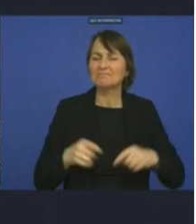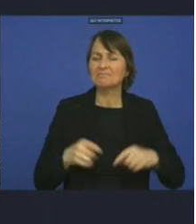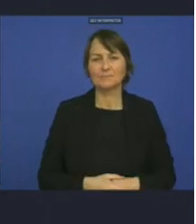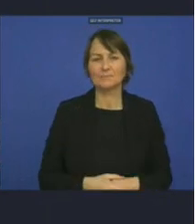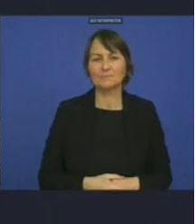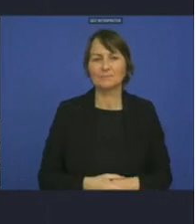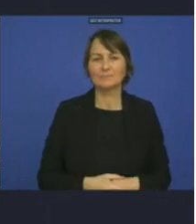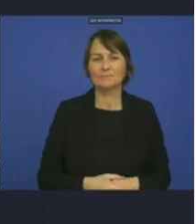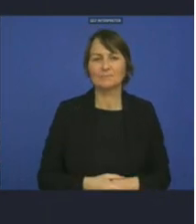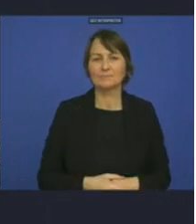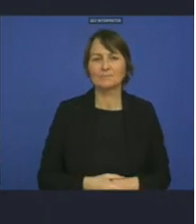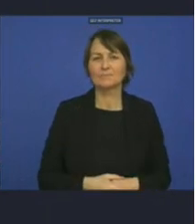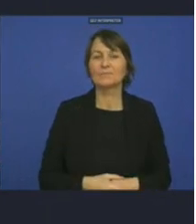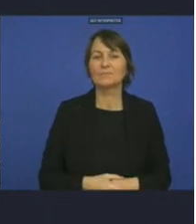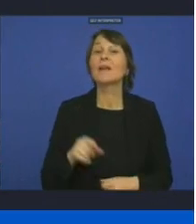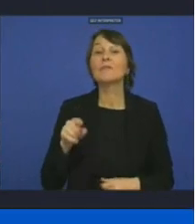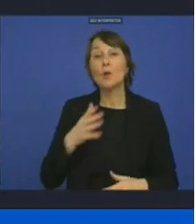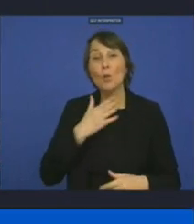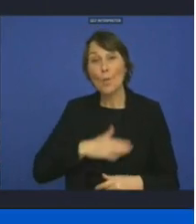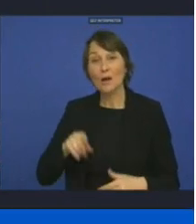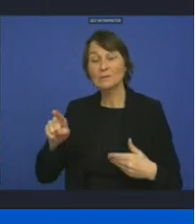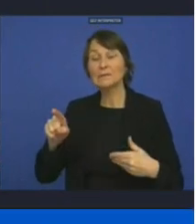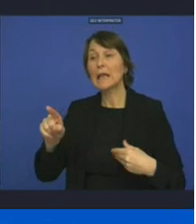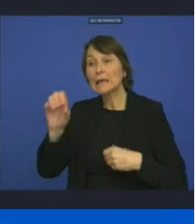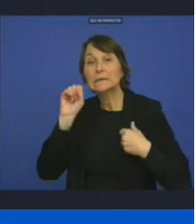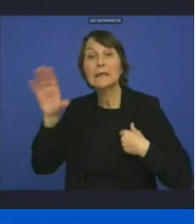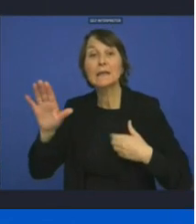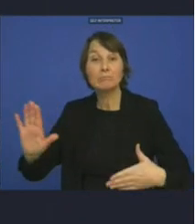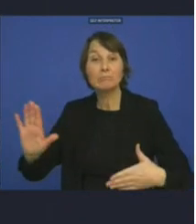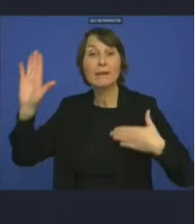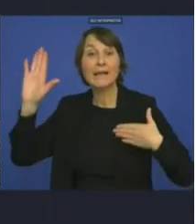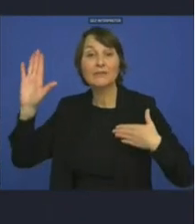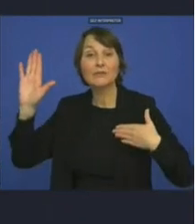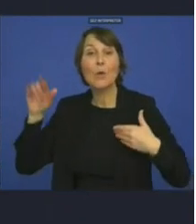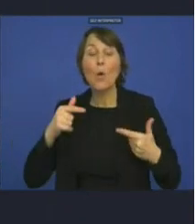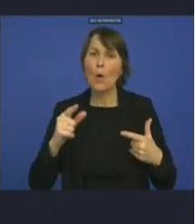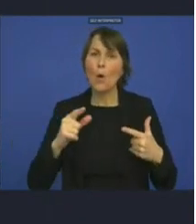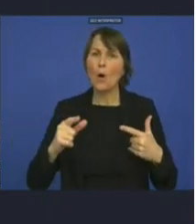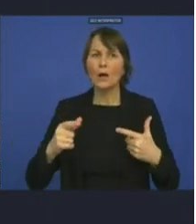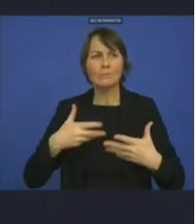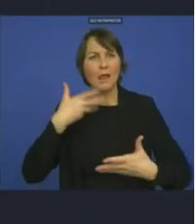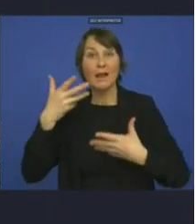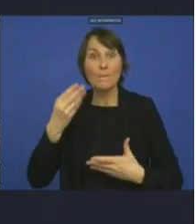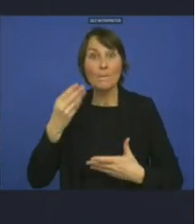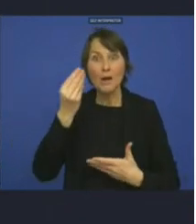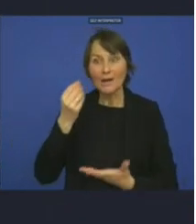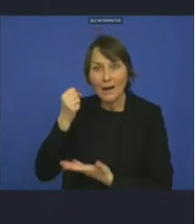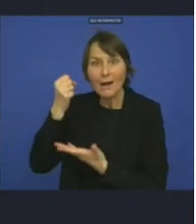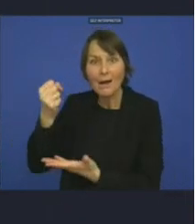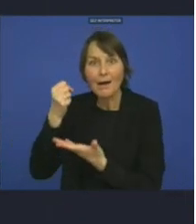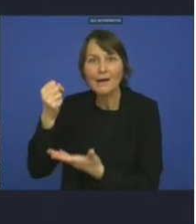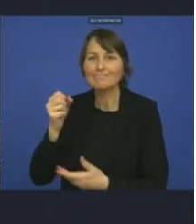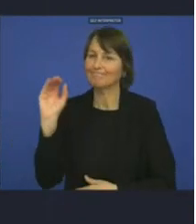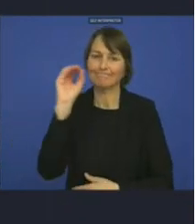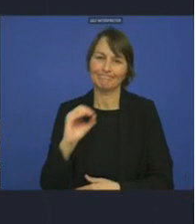for implementing a pledge, there is no budget provided. That is just for Erasmus. So it is a